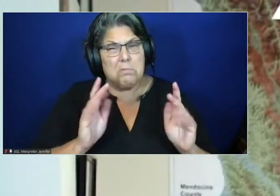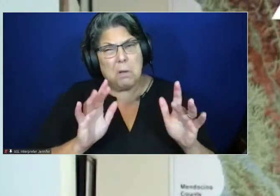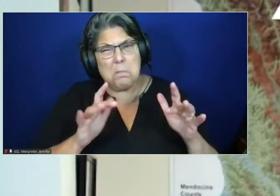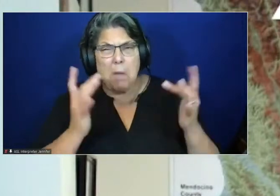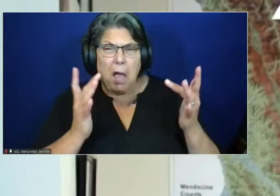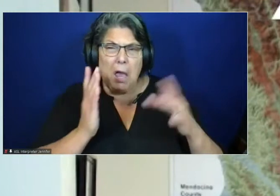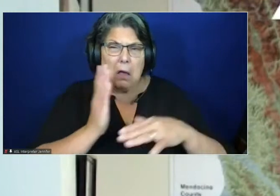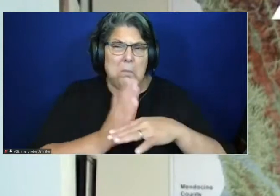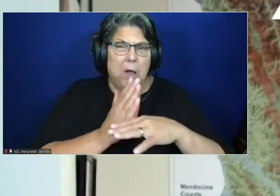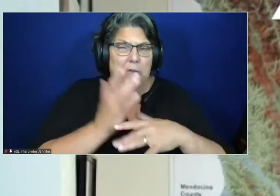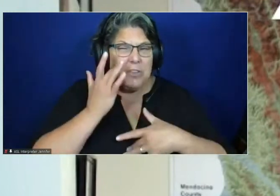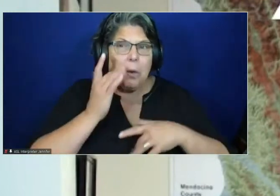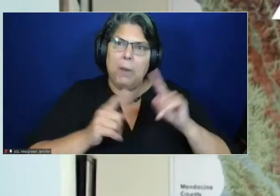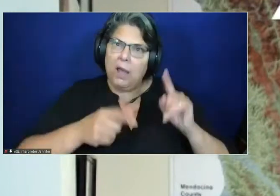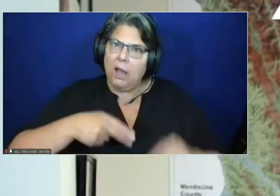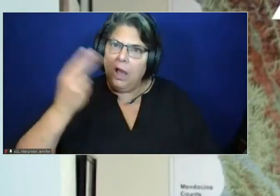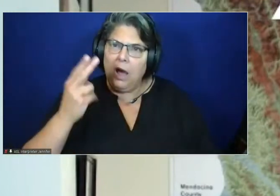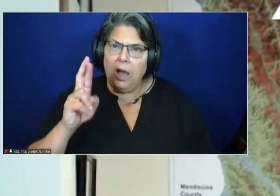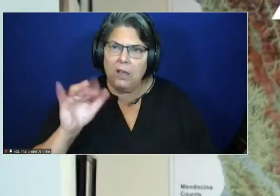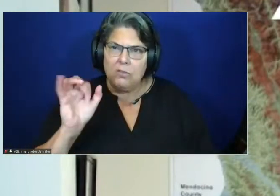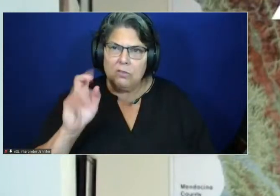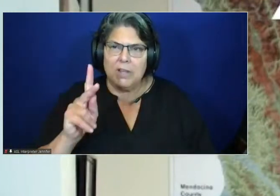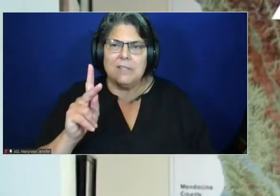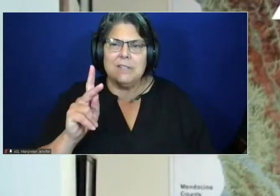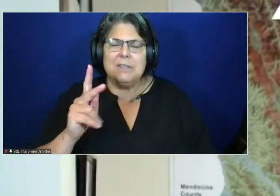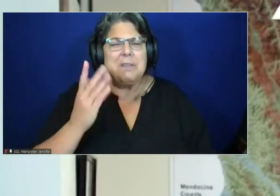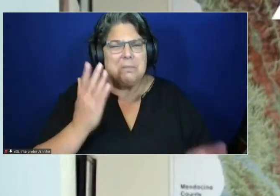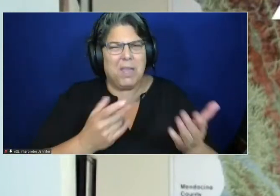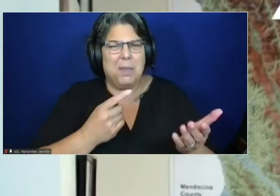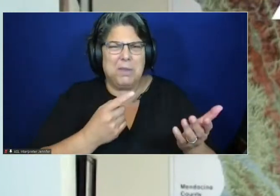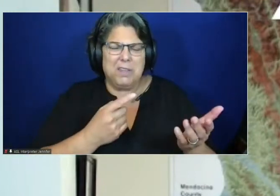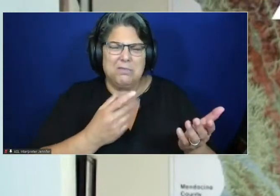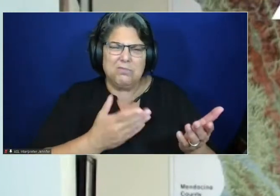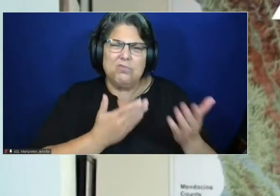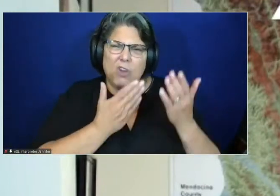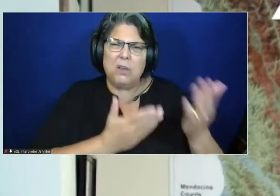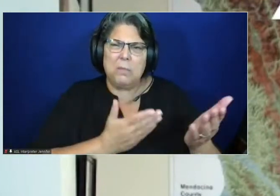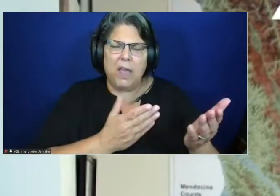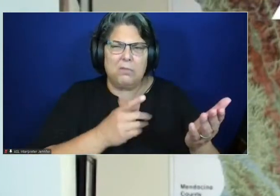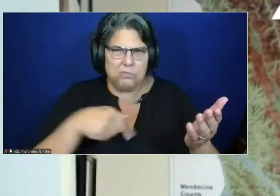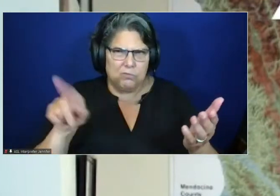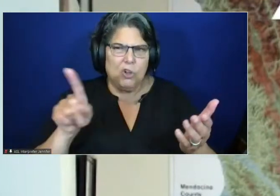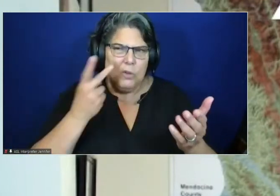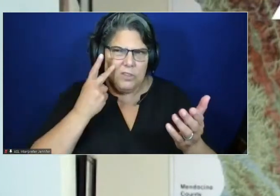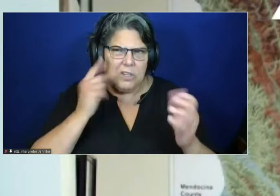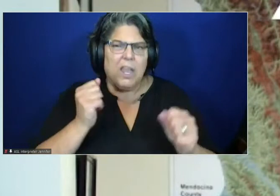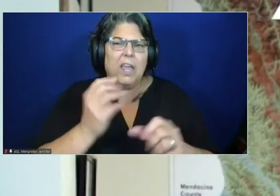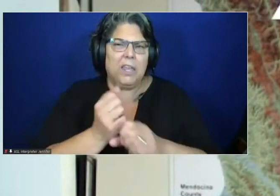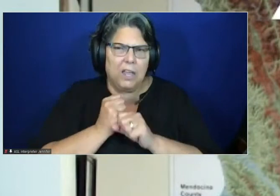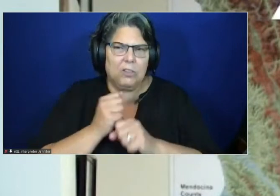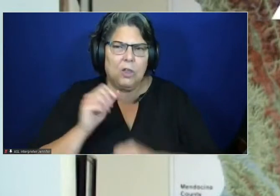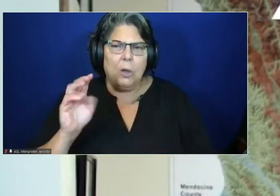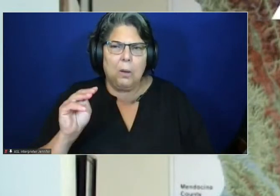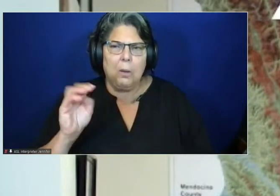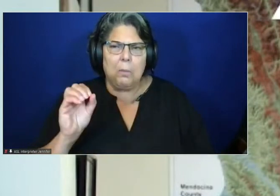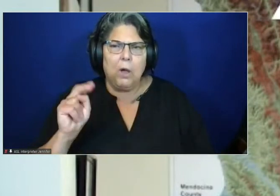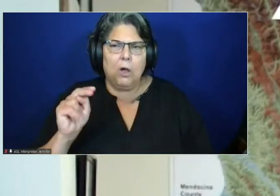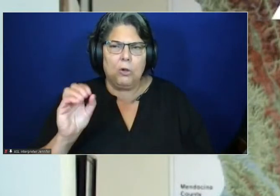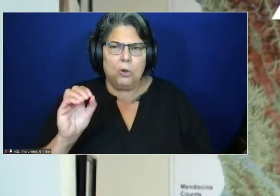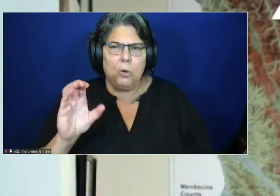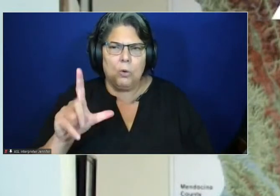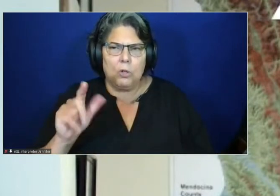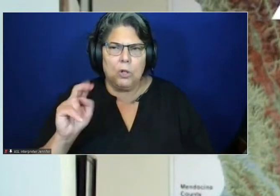ill, but they're very high risk, we might recommend them to go seek monoclonal antibody administration to keep them out of the